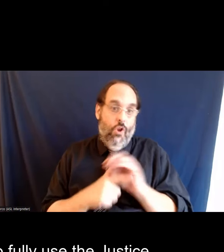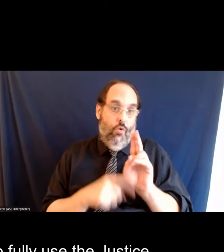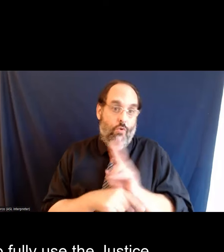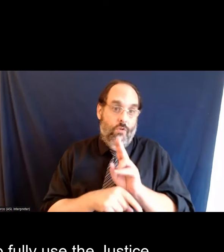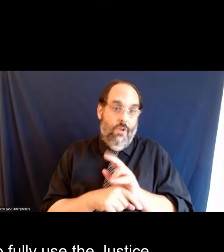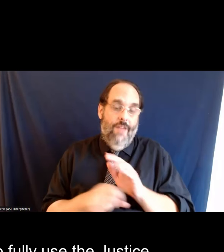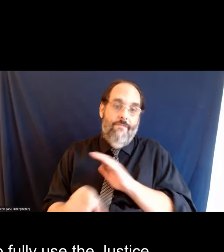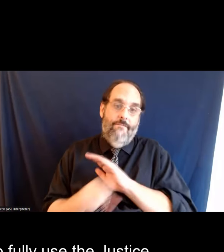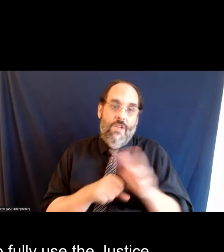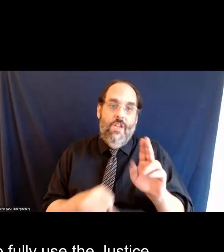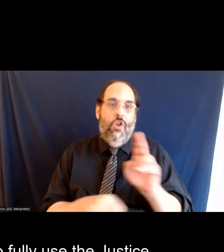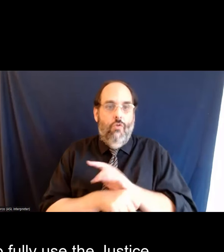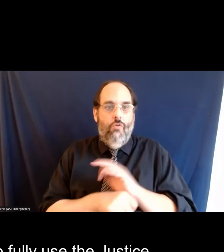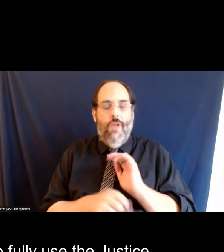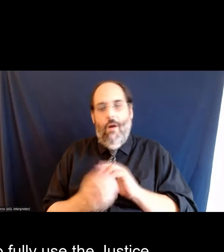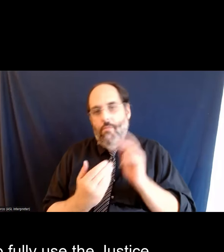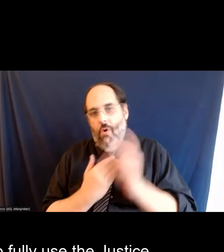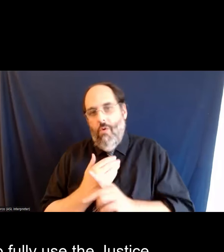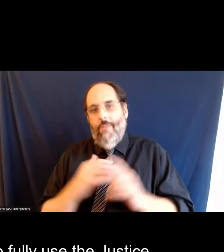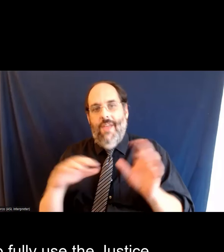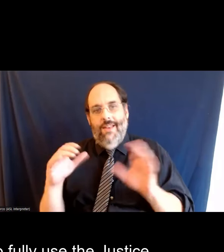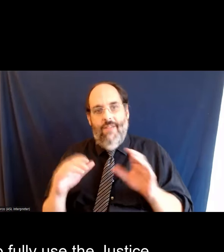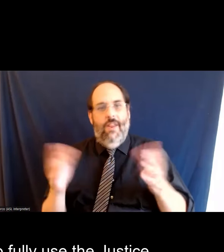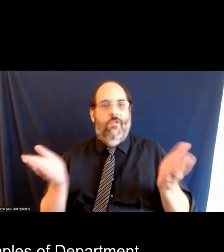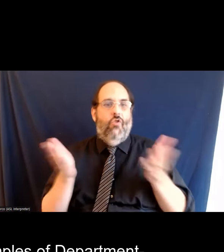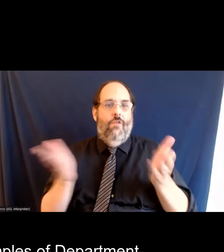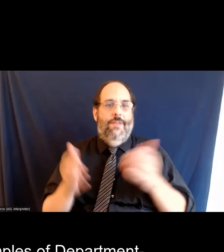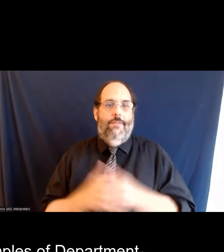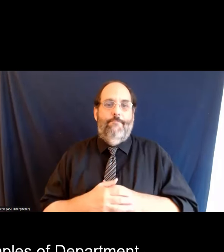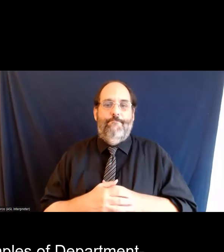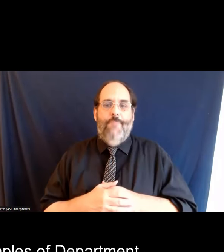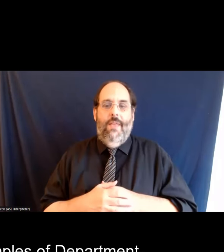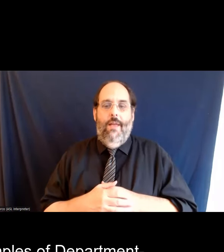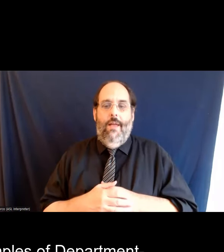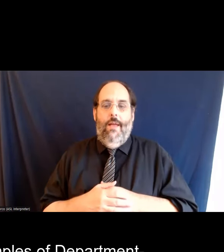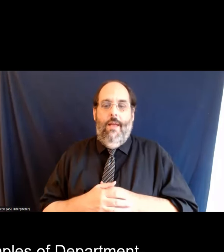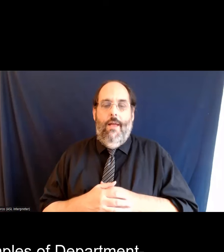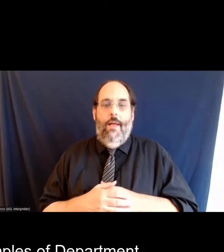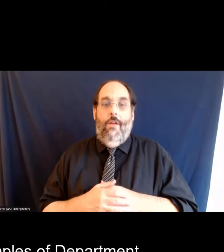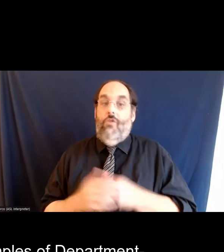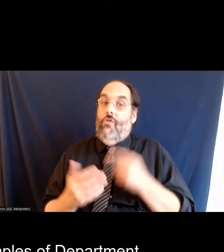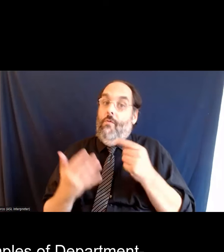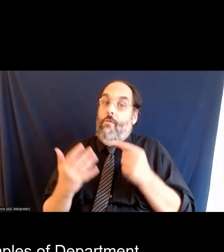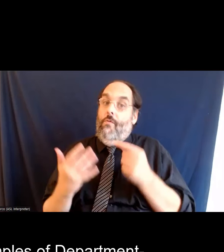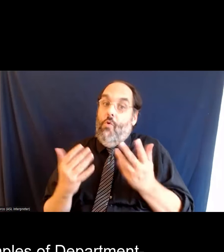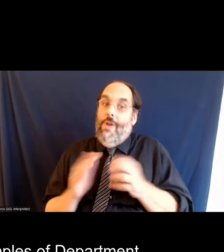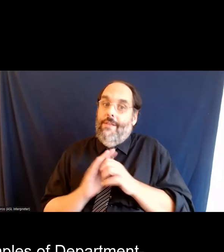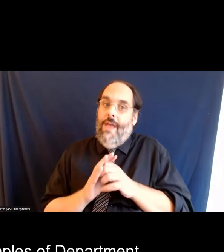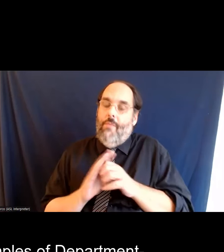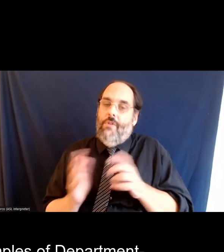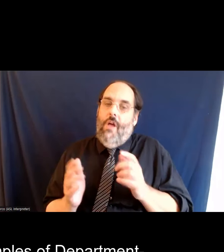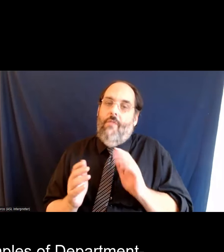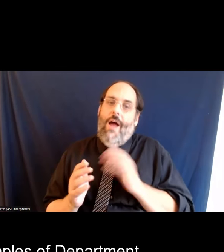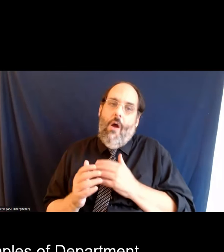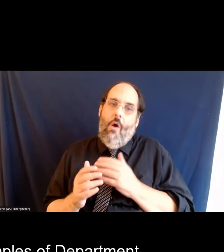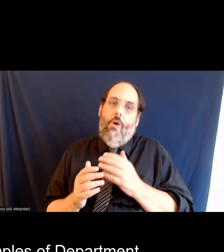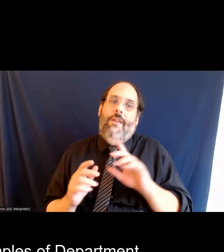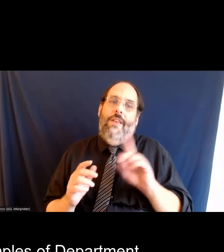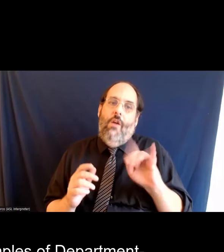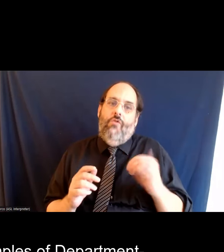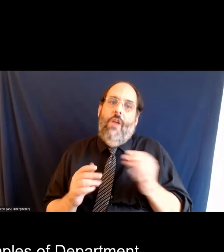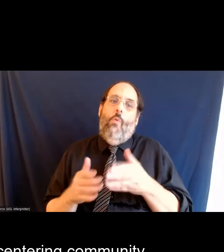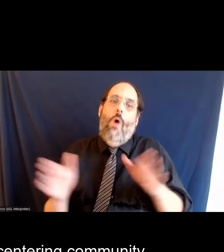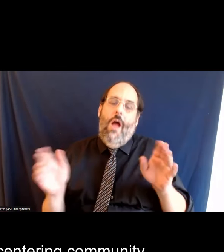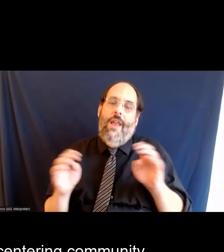the Justice Department's programs, activities, and services. These are just a few examples of department-wide efforts to combat and prevent